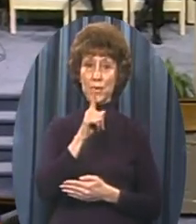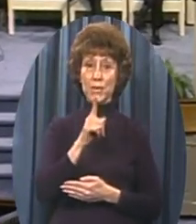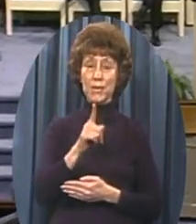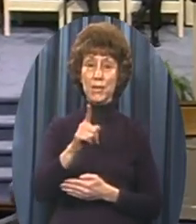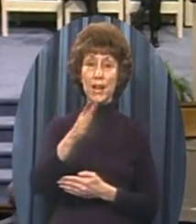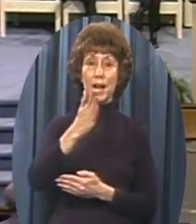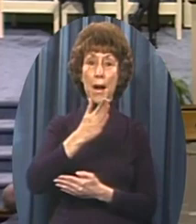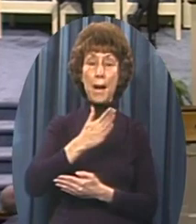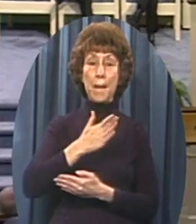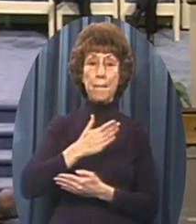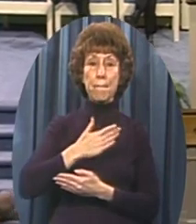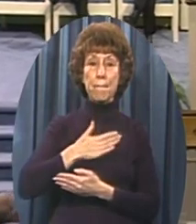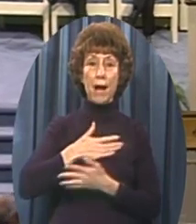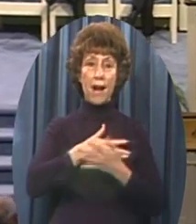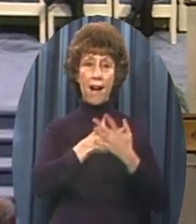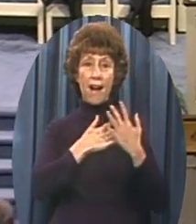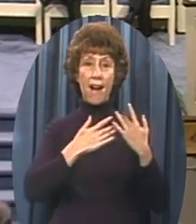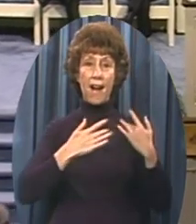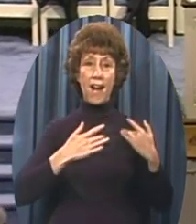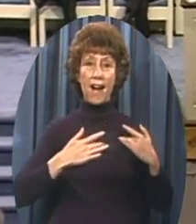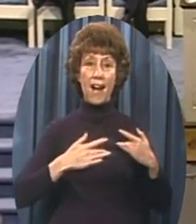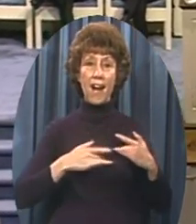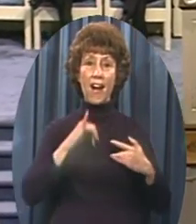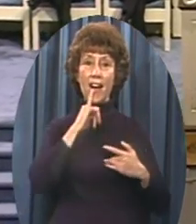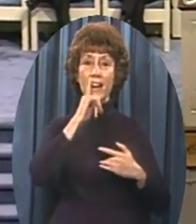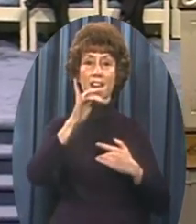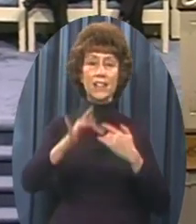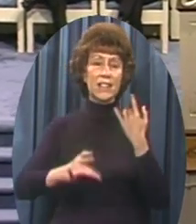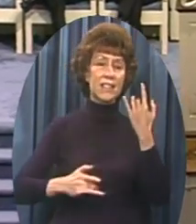My heart is